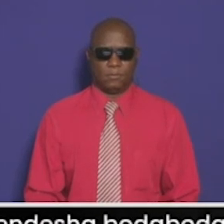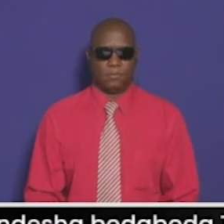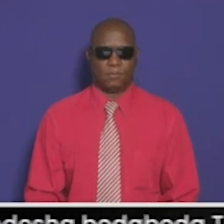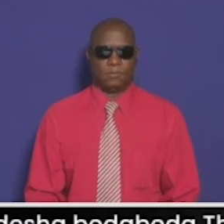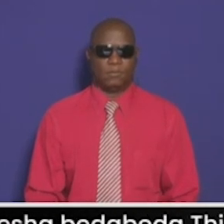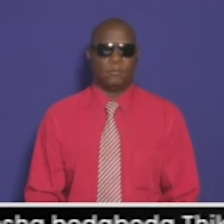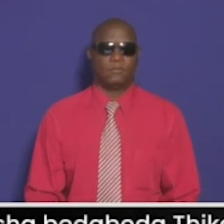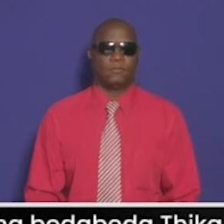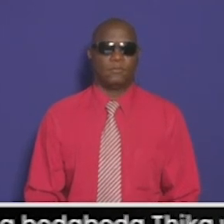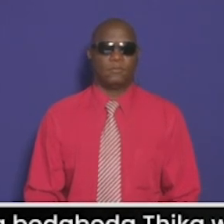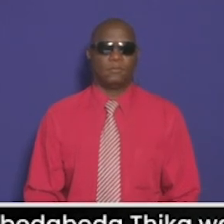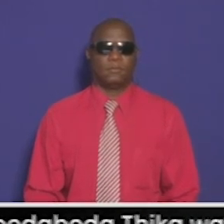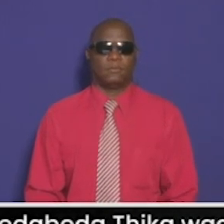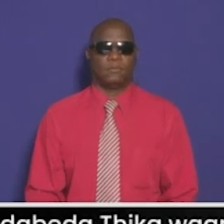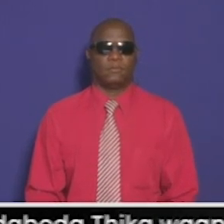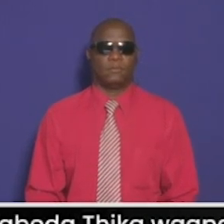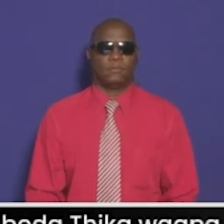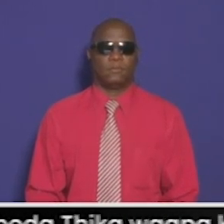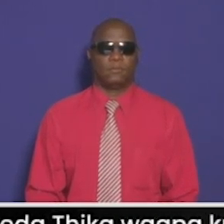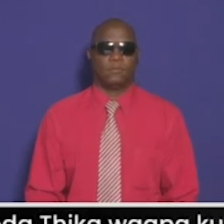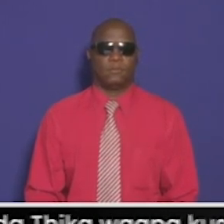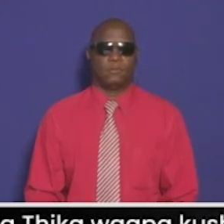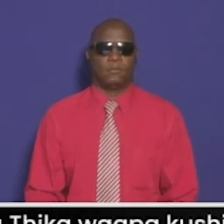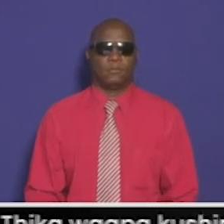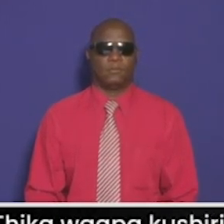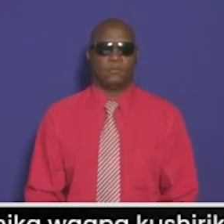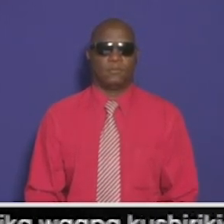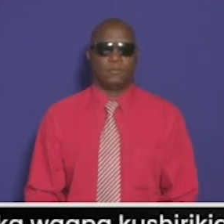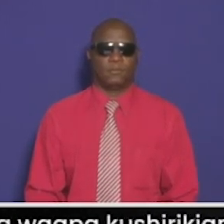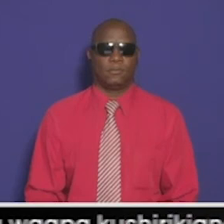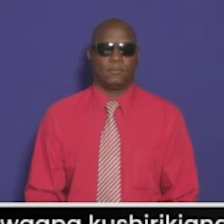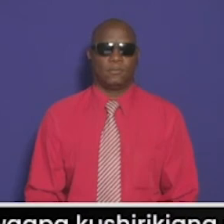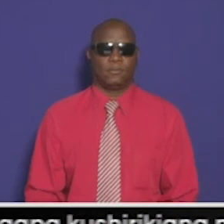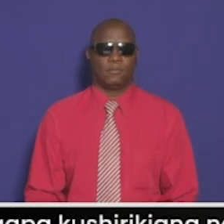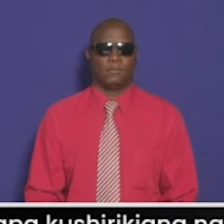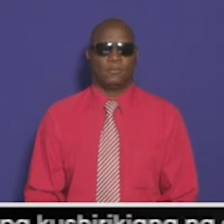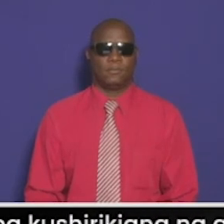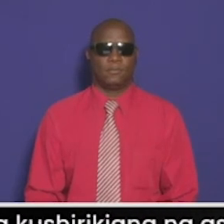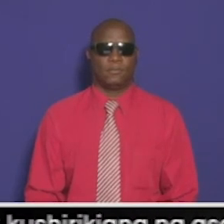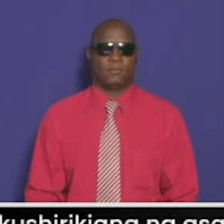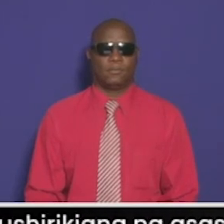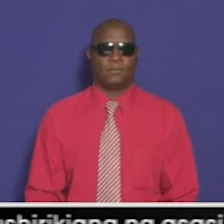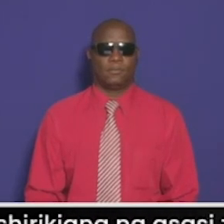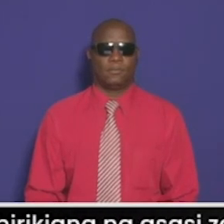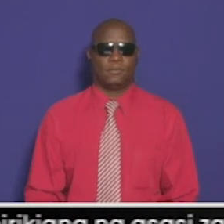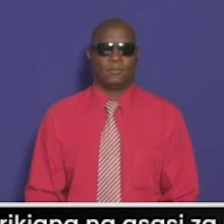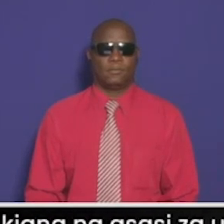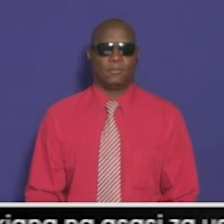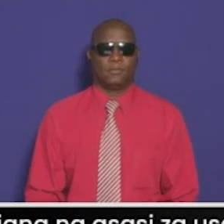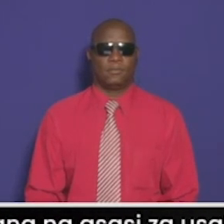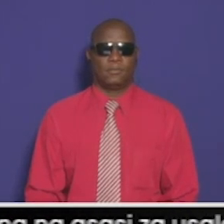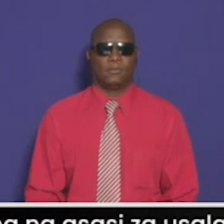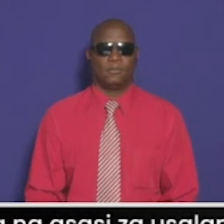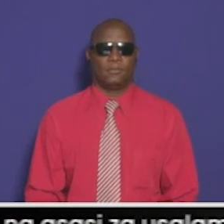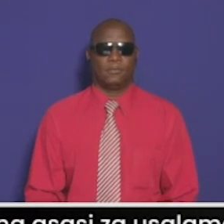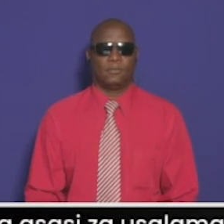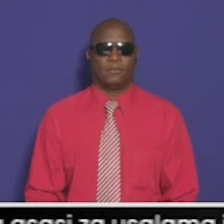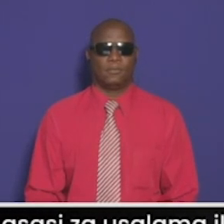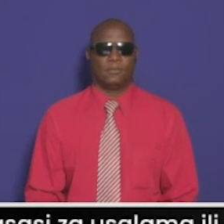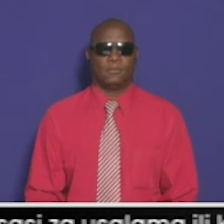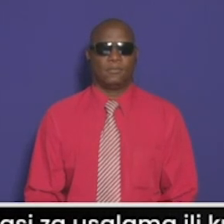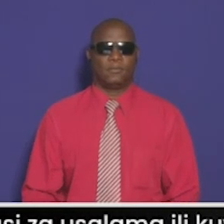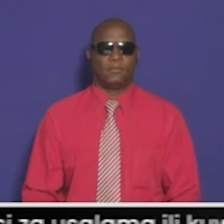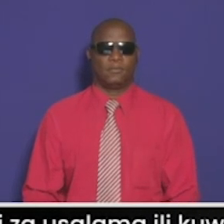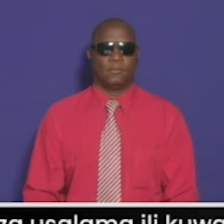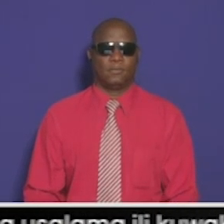unless those instructions are given to me by the suspects themselves or by any other